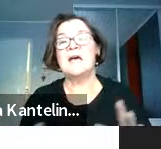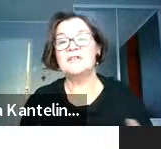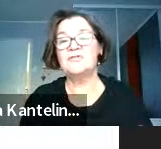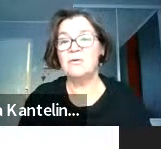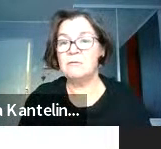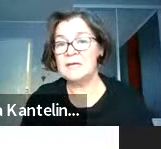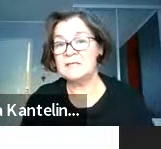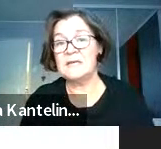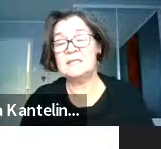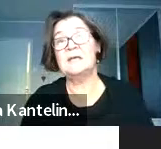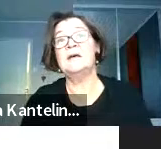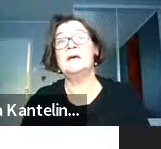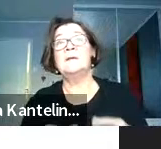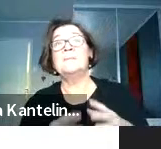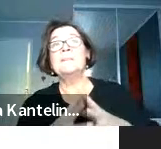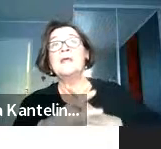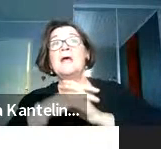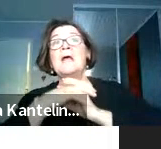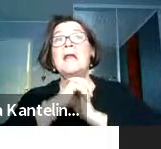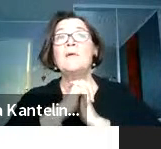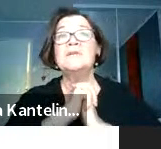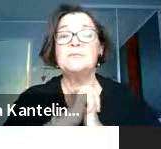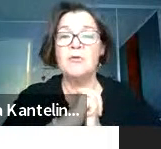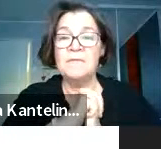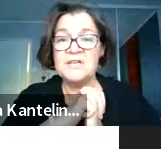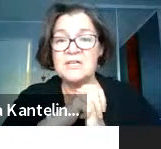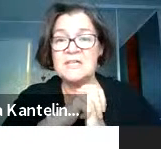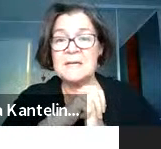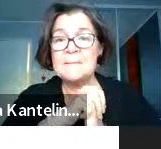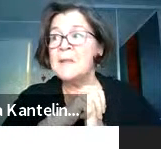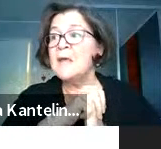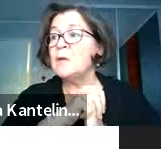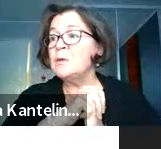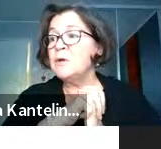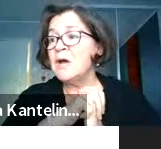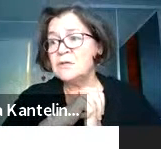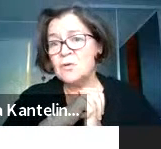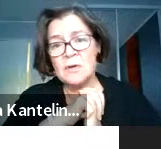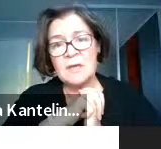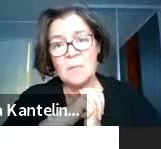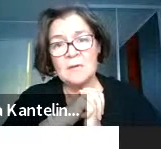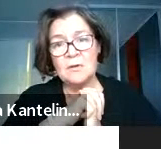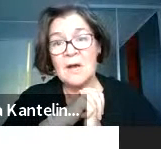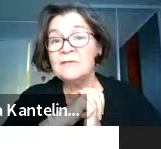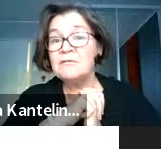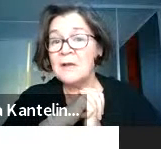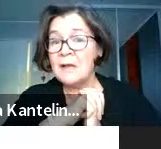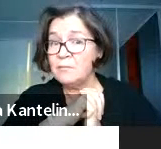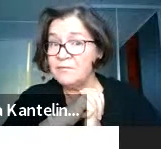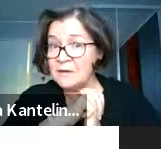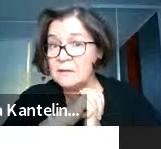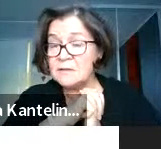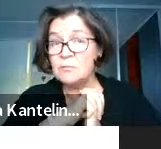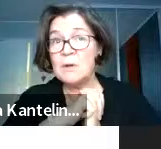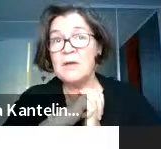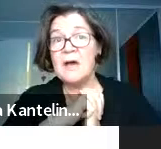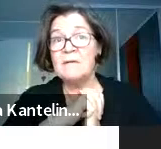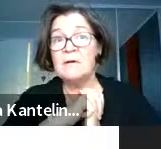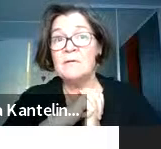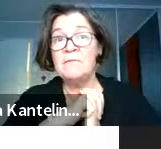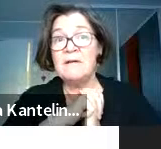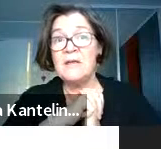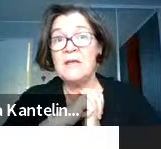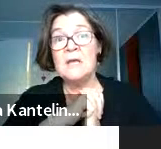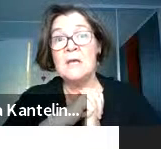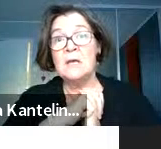to this action-oriented language proficiency. And when we are talking about the country like Finland, where we